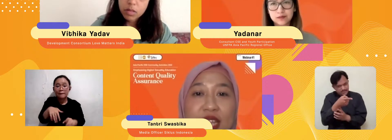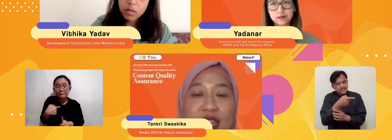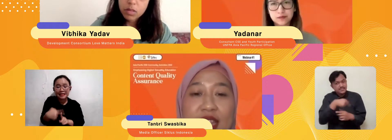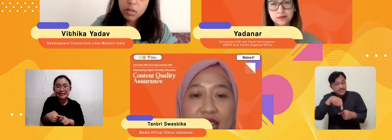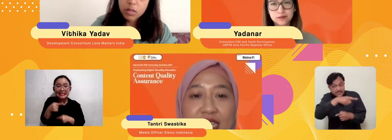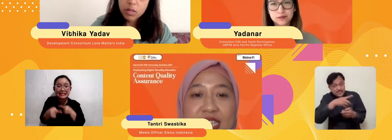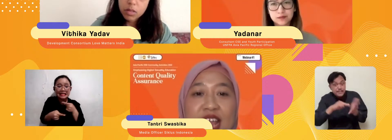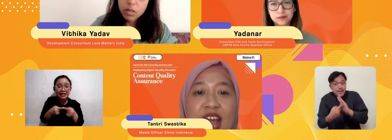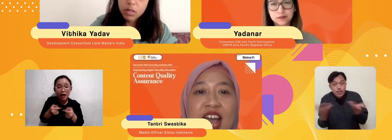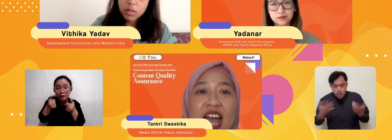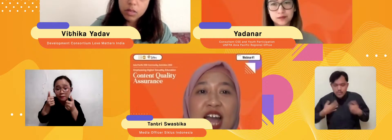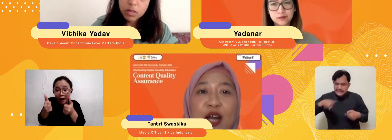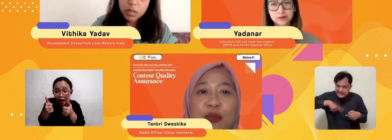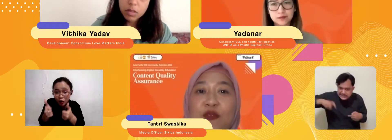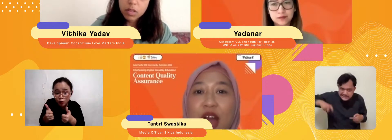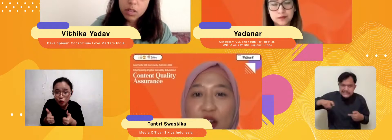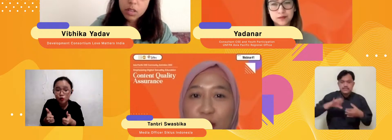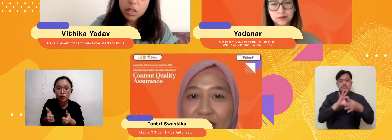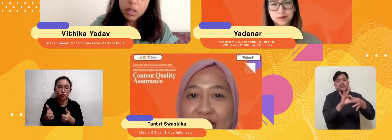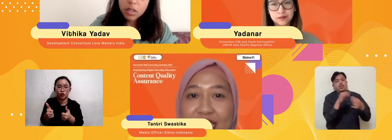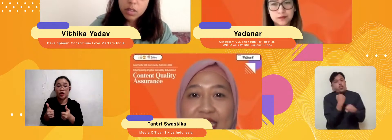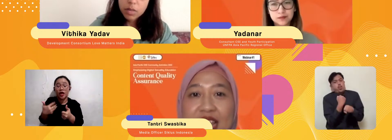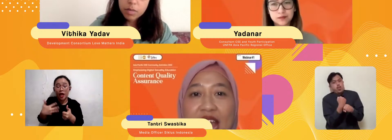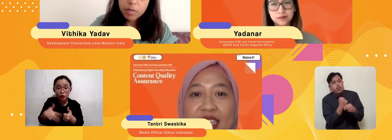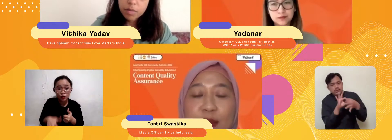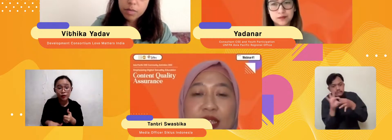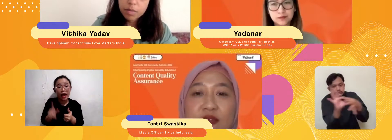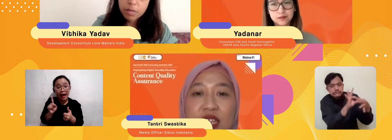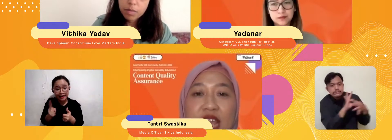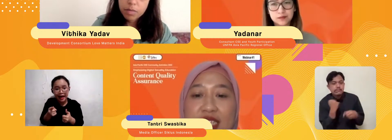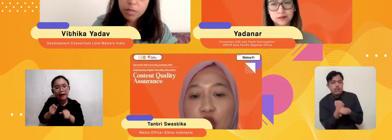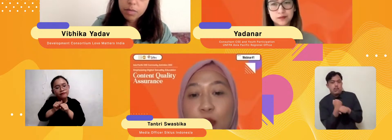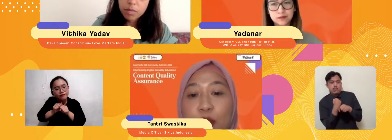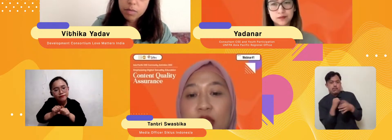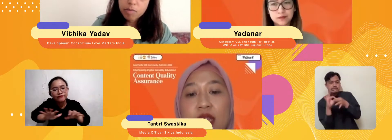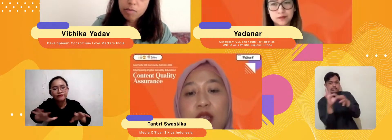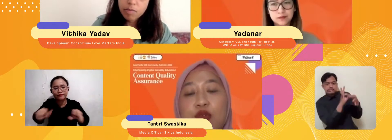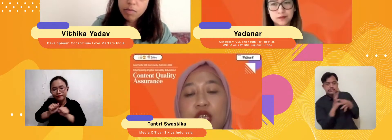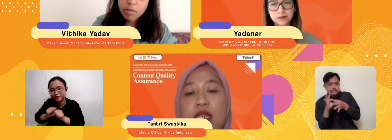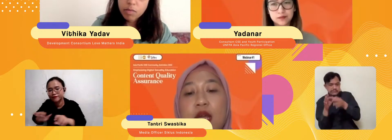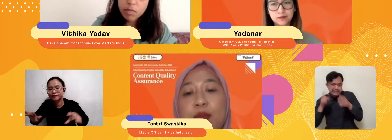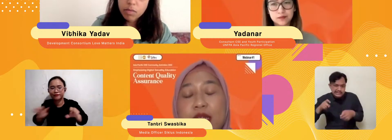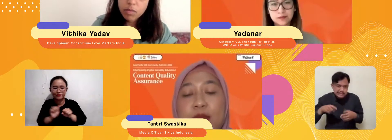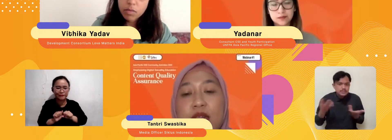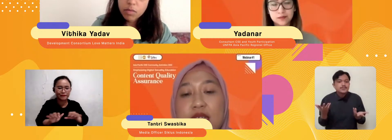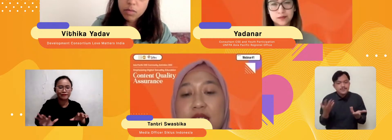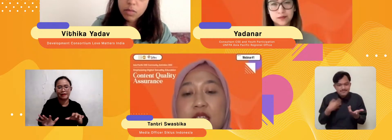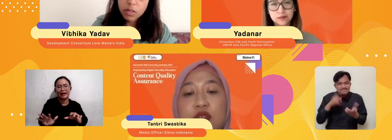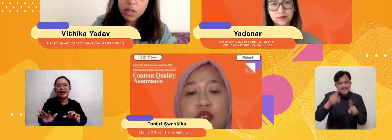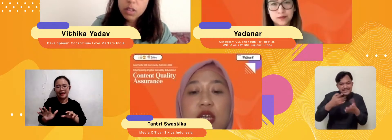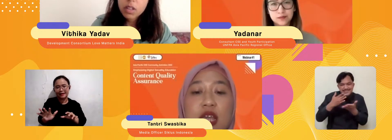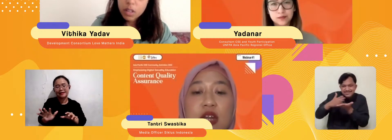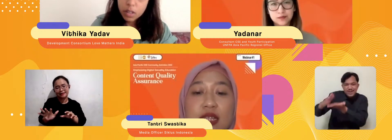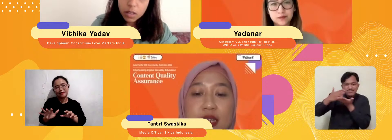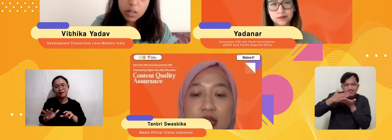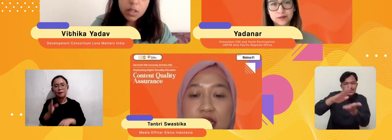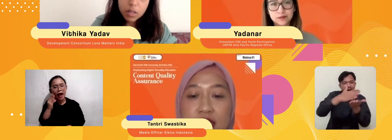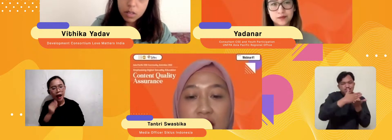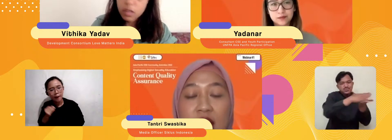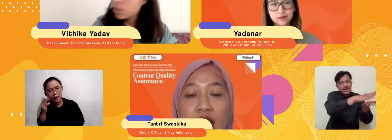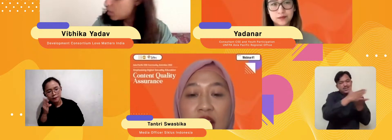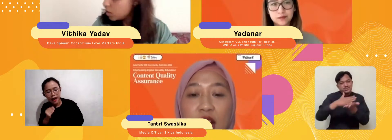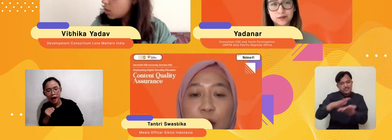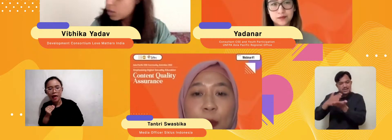we need this environment, that is the Asia Pacific DSE community, to share their best practices, to share their lesson